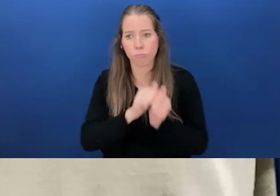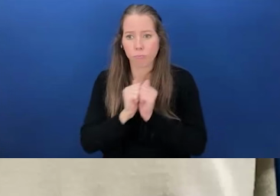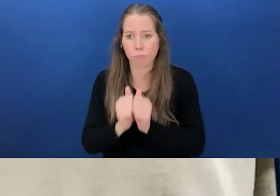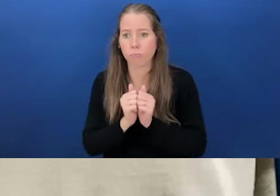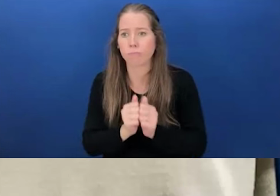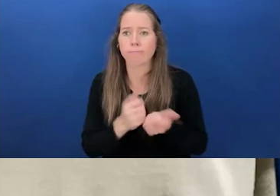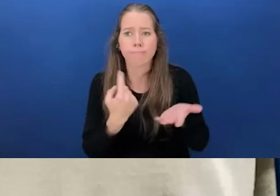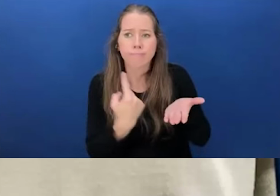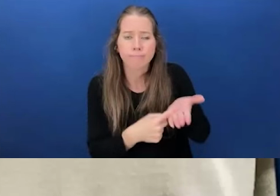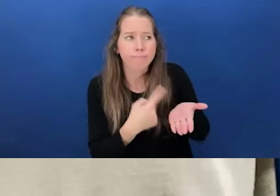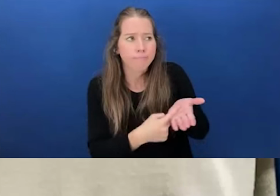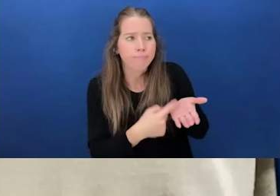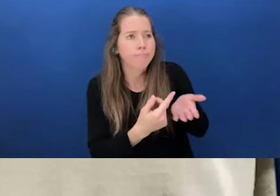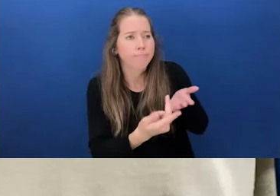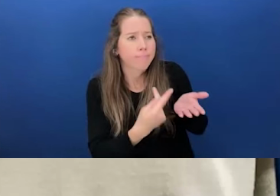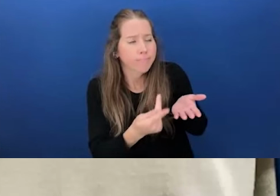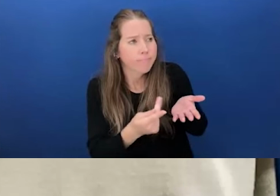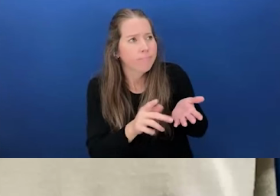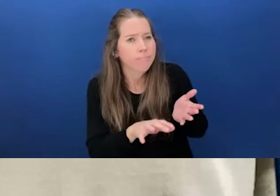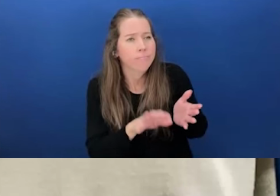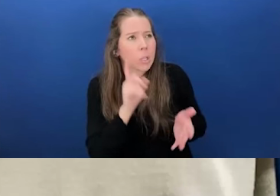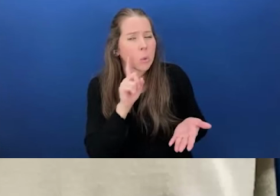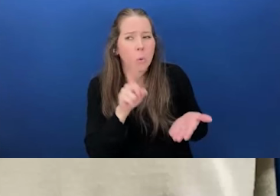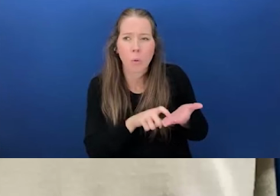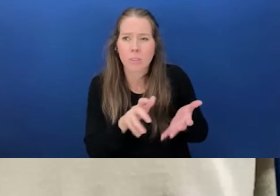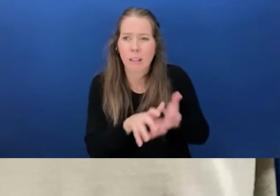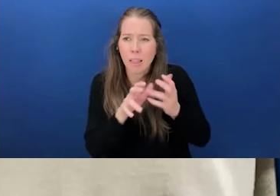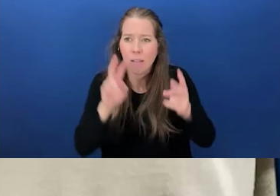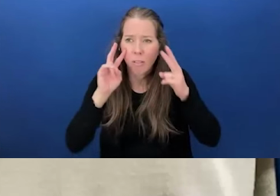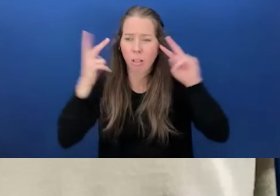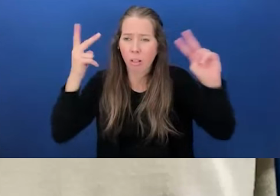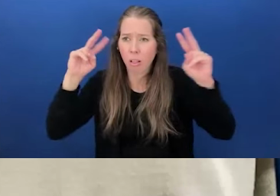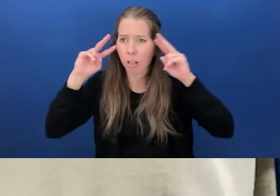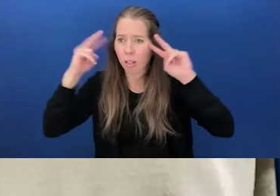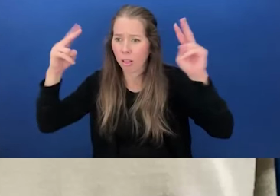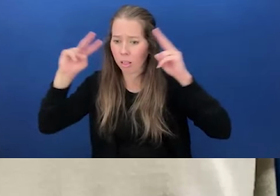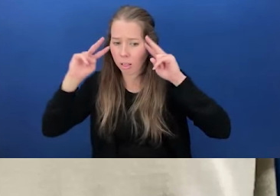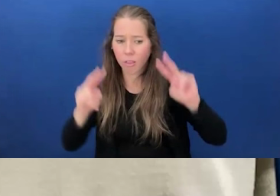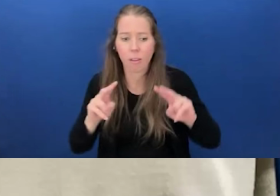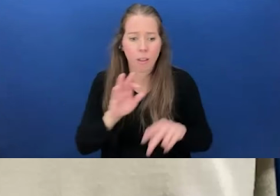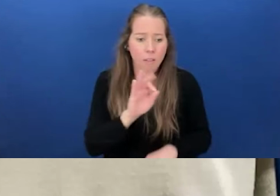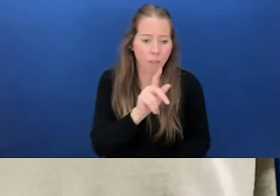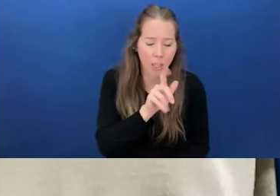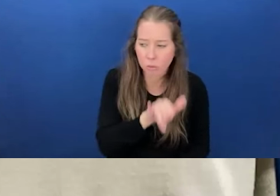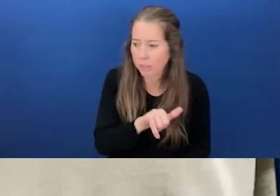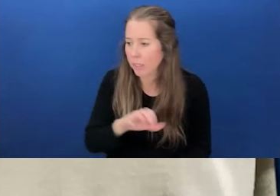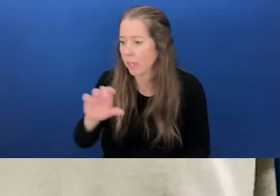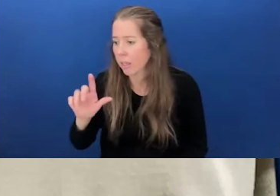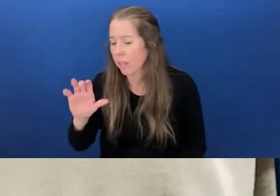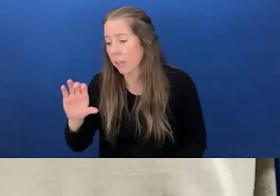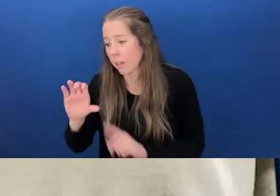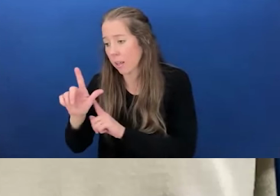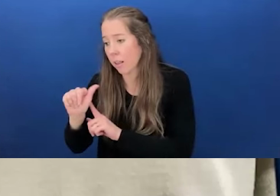like, okay, how can we found that there was a lot of misconceptions from faculty to classified to faculty. And so, in our